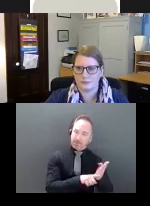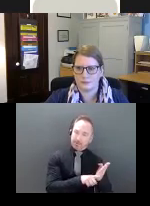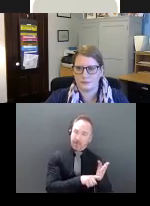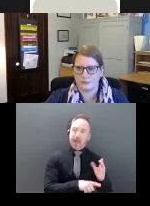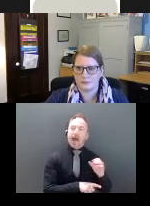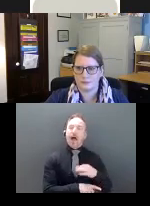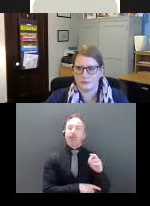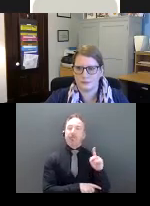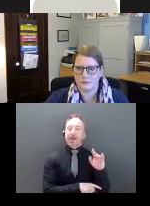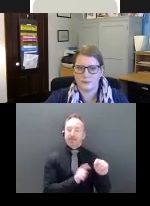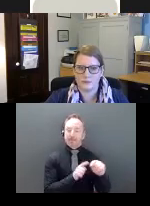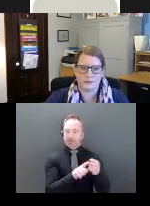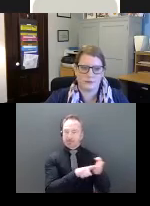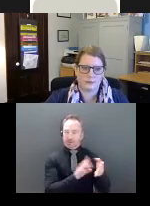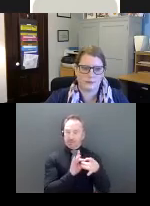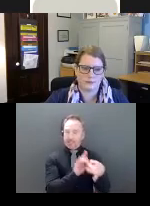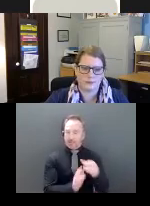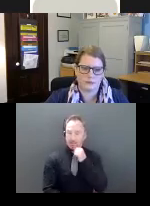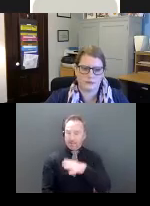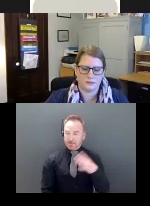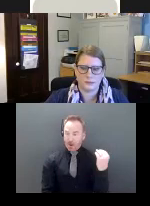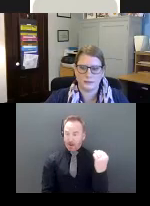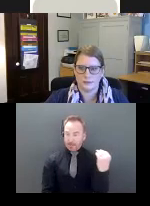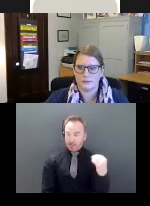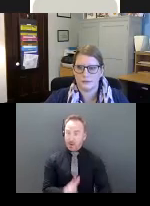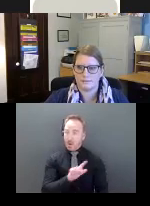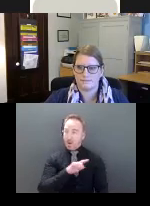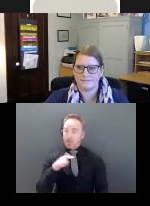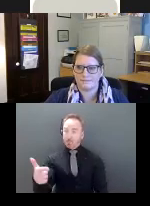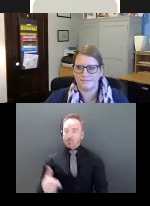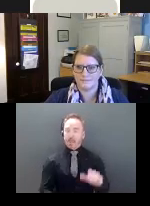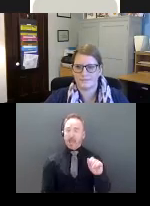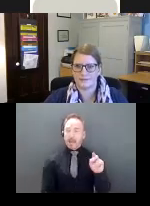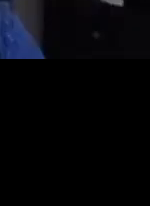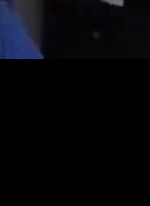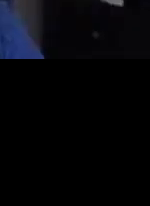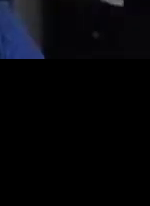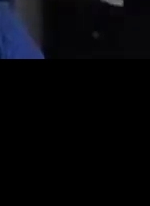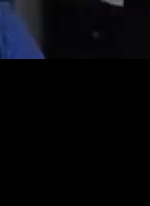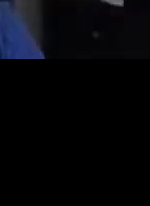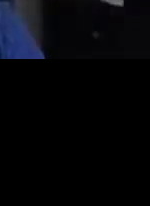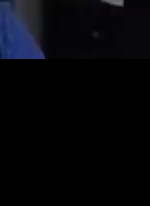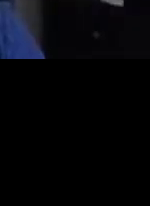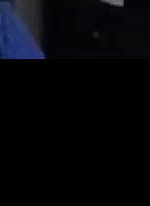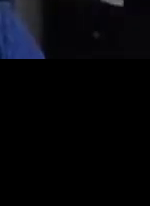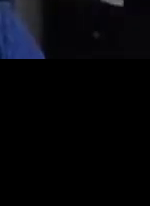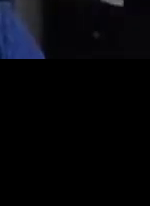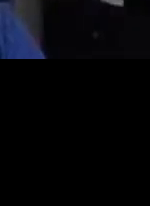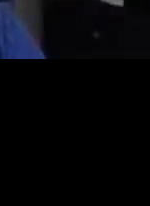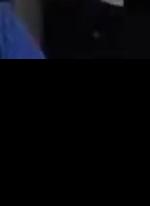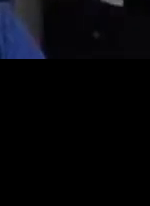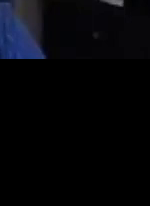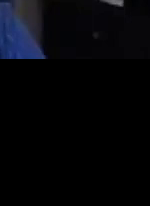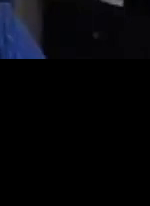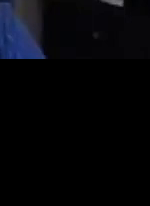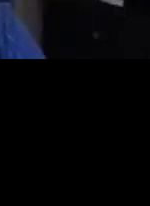well. So I am going to turn it over to Amber, and she's going to share her screen and to provide her presentation.